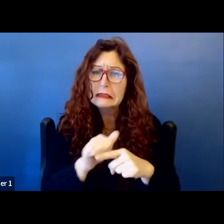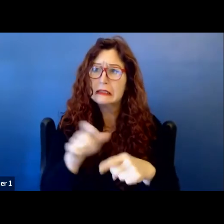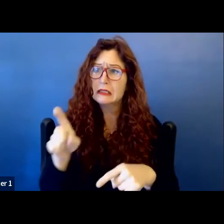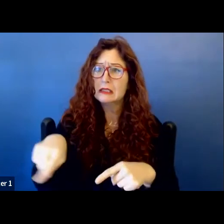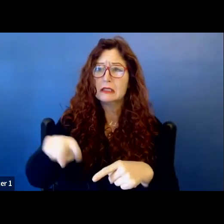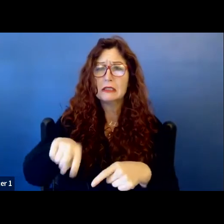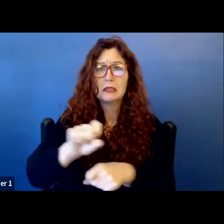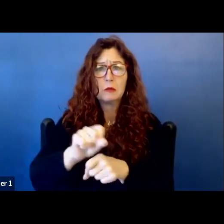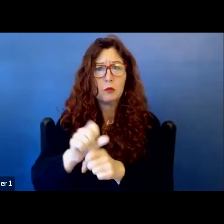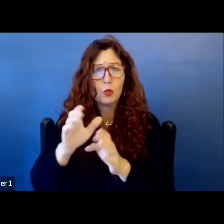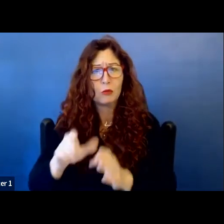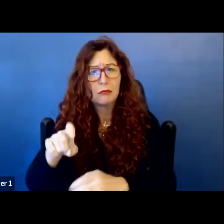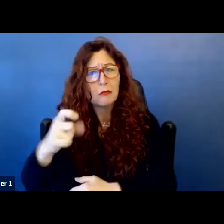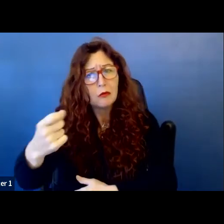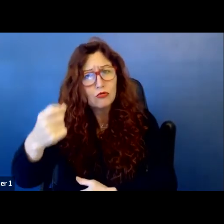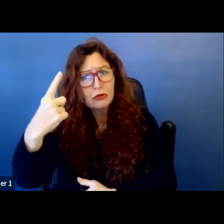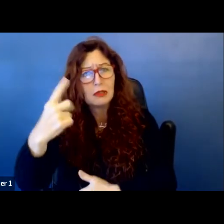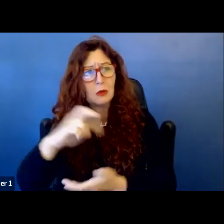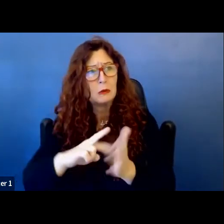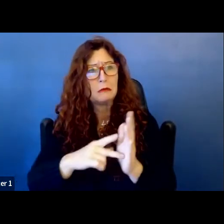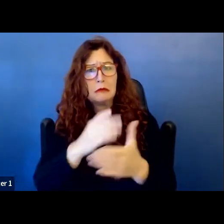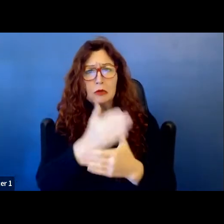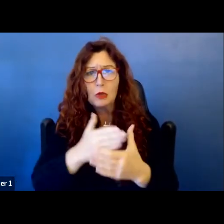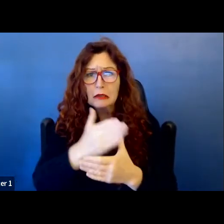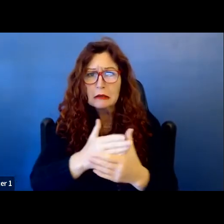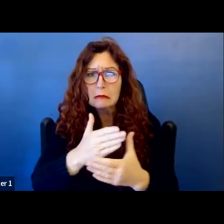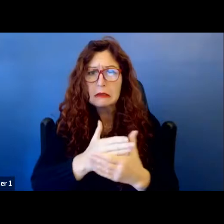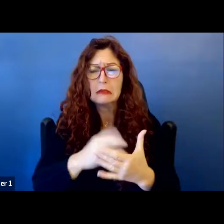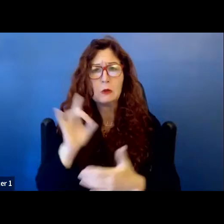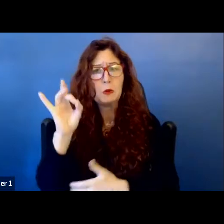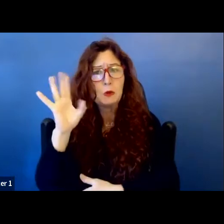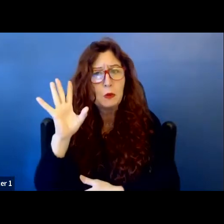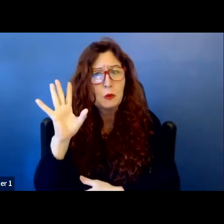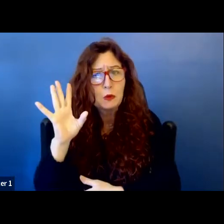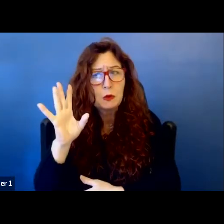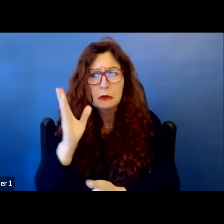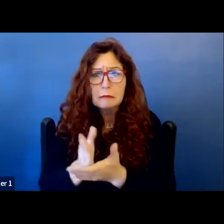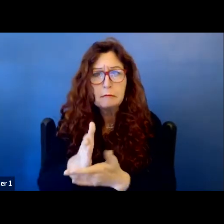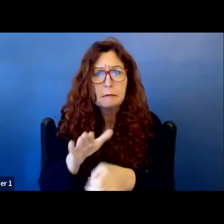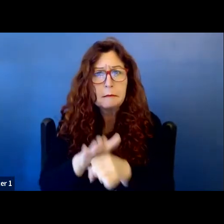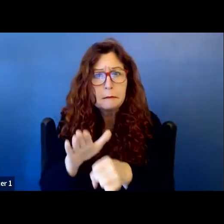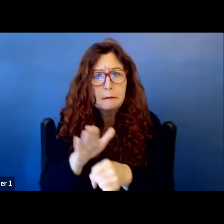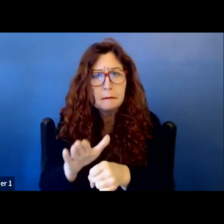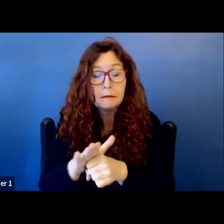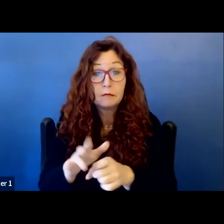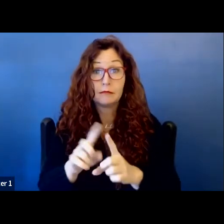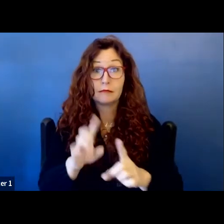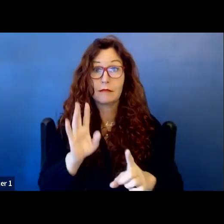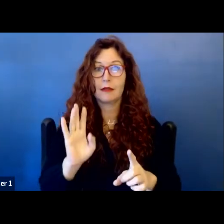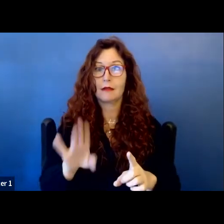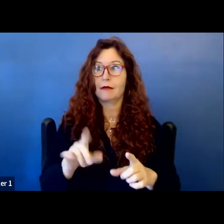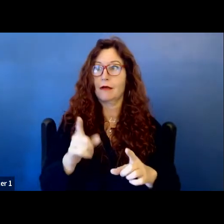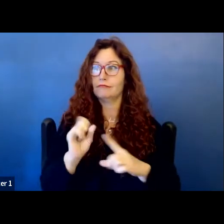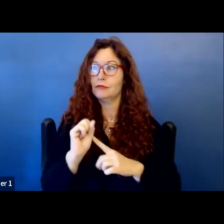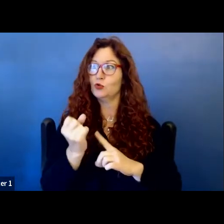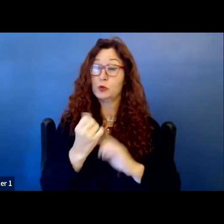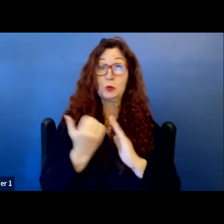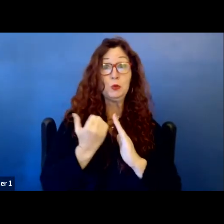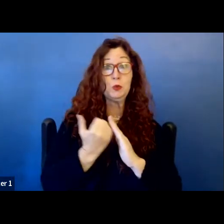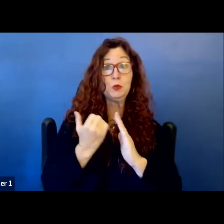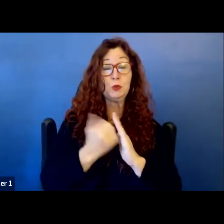these incidents are not few or far between for black workers and so some strategic enforcement priorities from the eeoc must